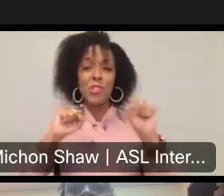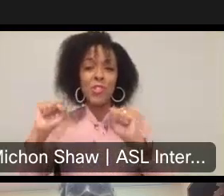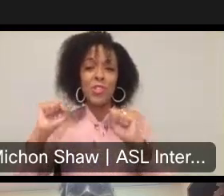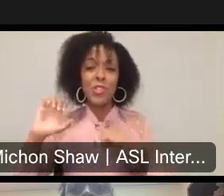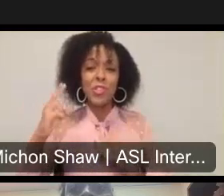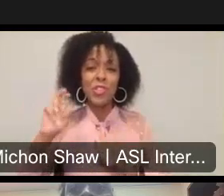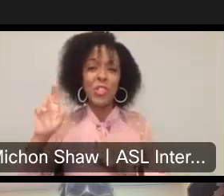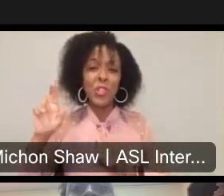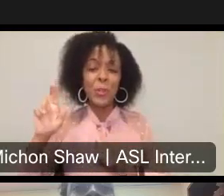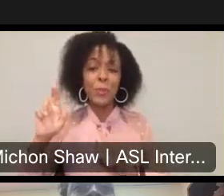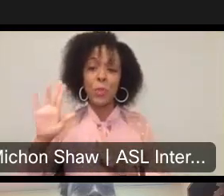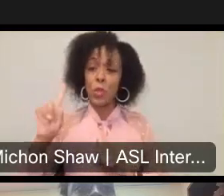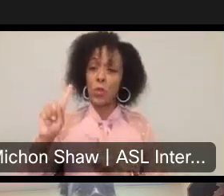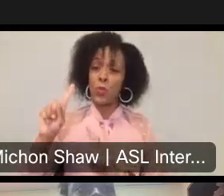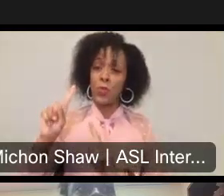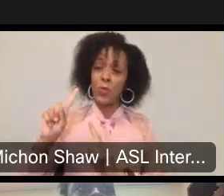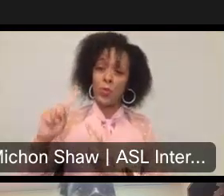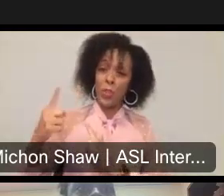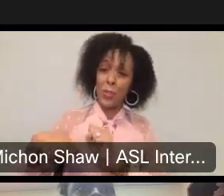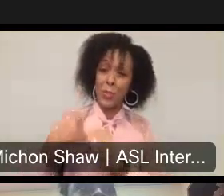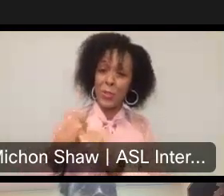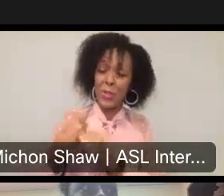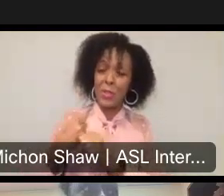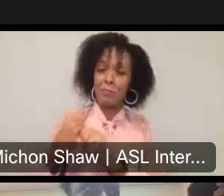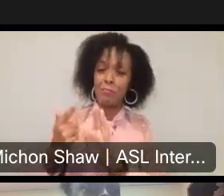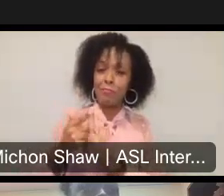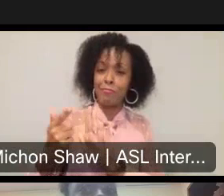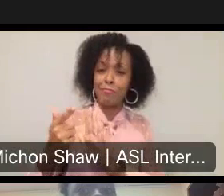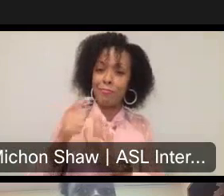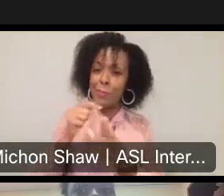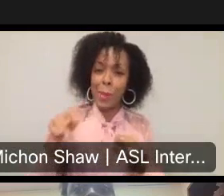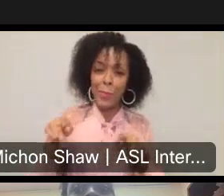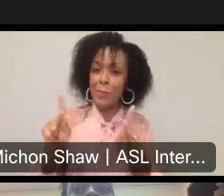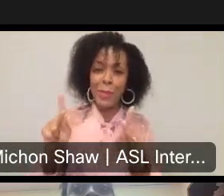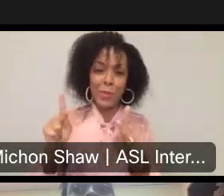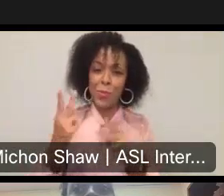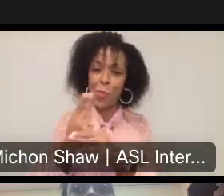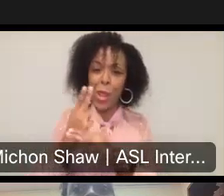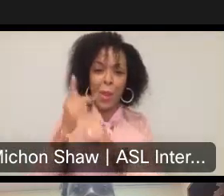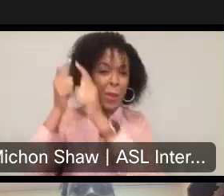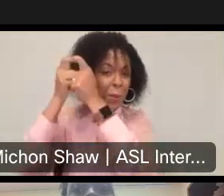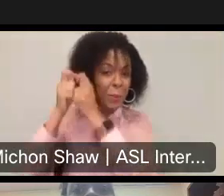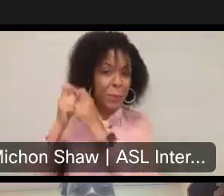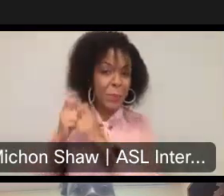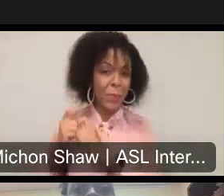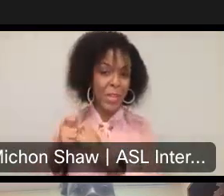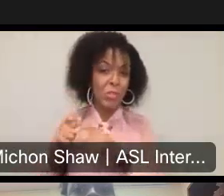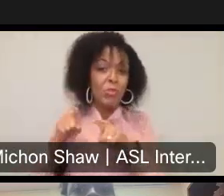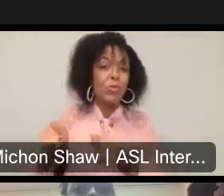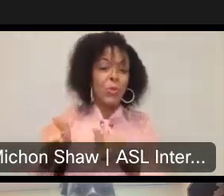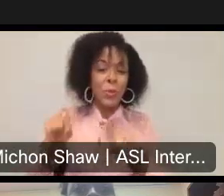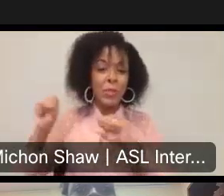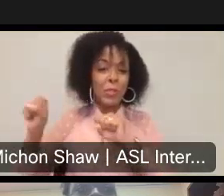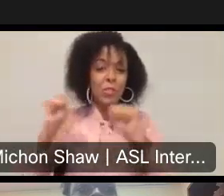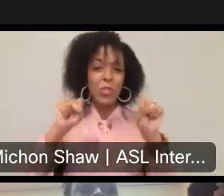to wear her braids during the cheer competition. But after the first year of